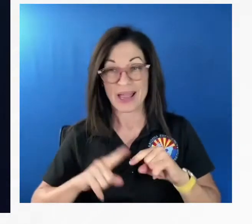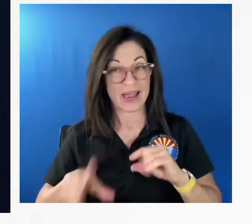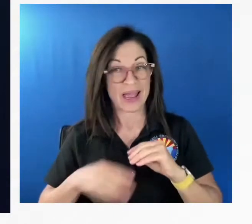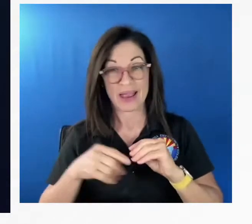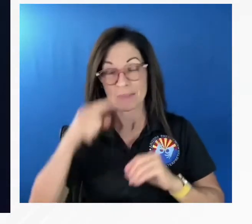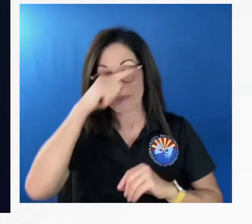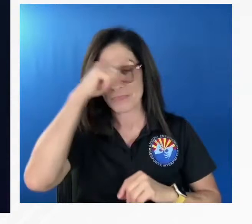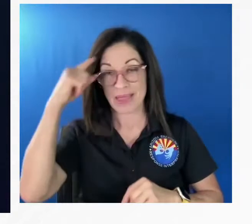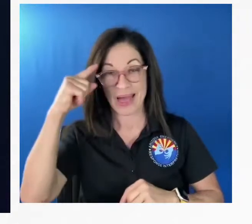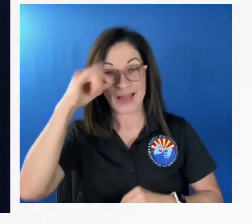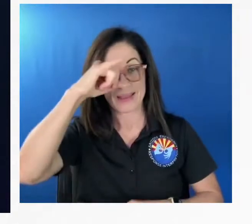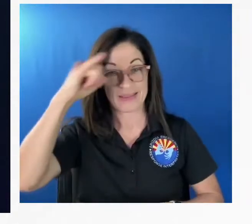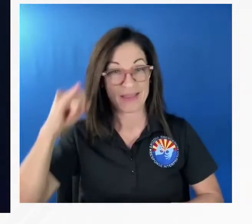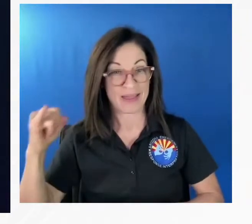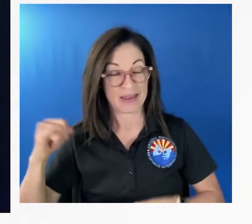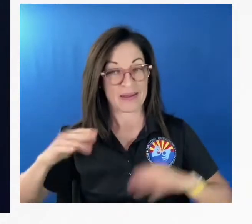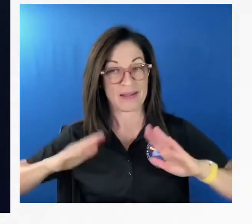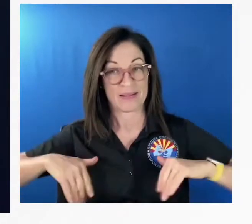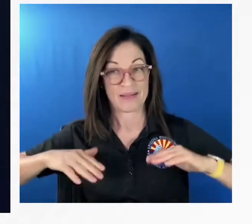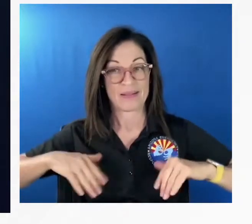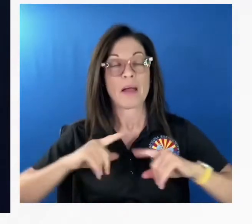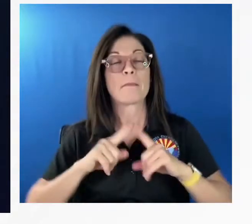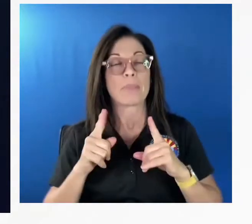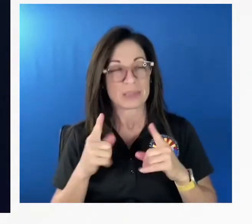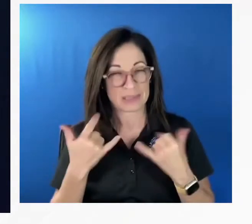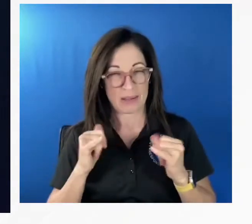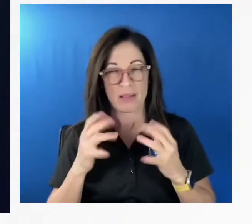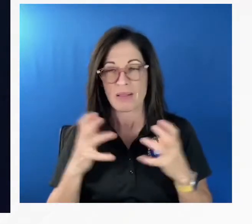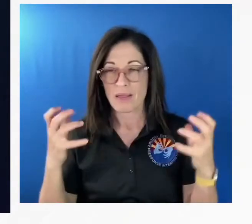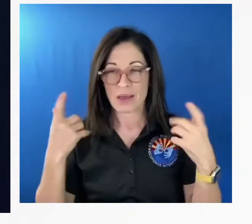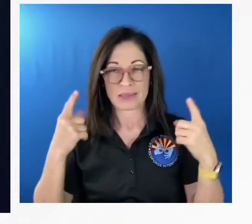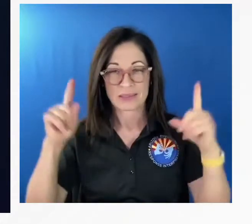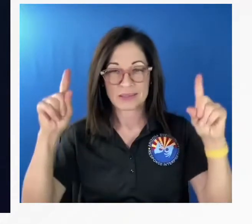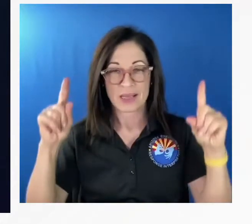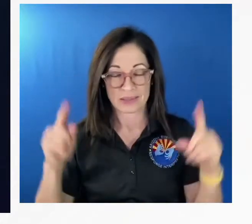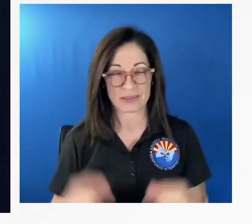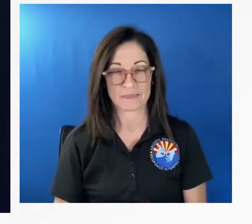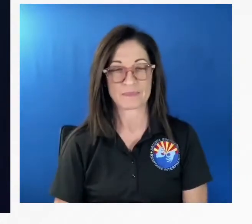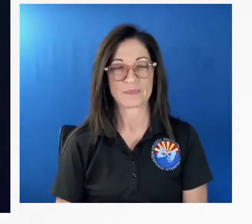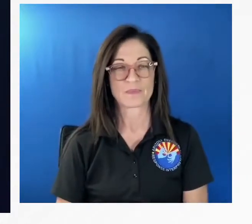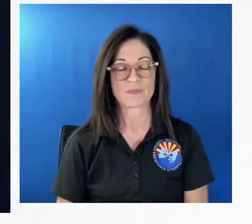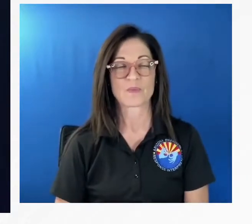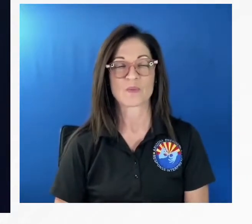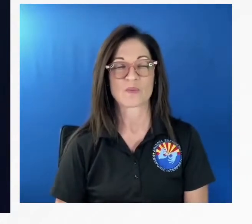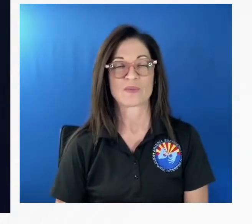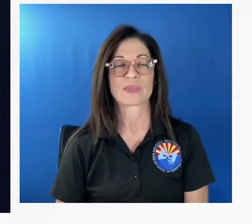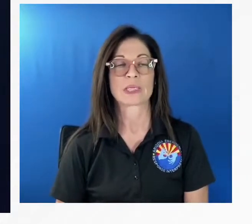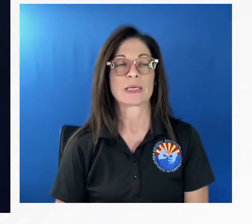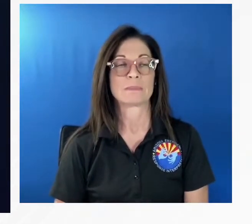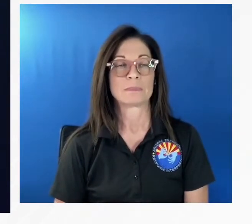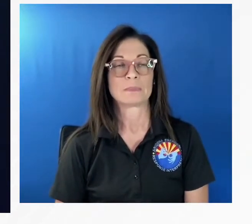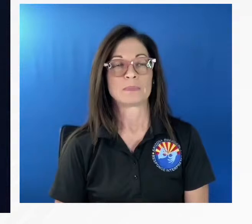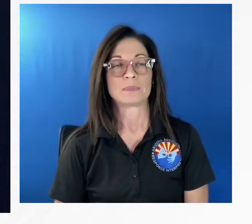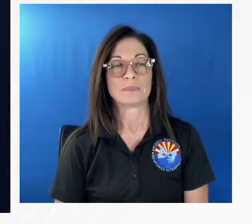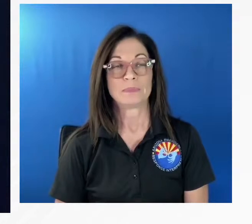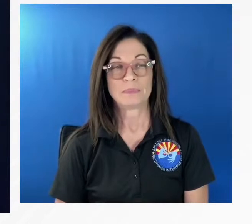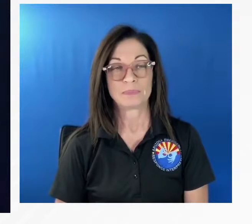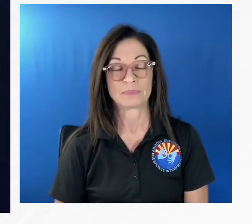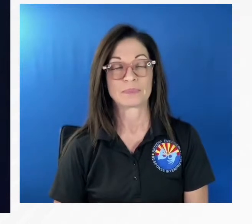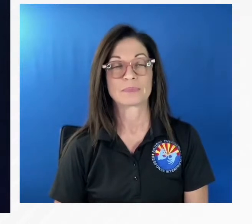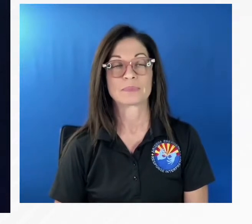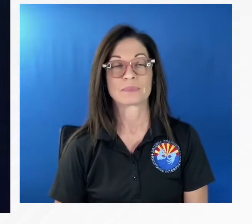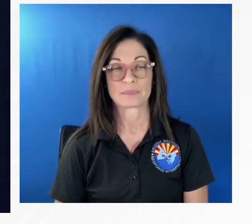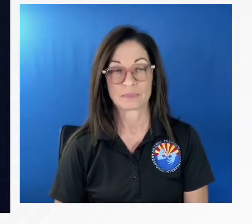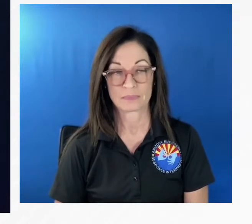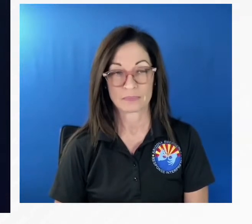yet, but again, a lot of success. Now, at the same time that these efforts were made